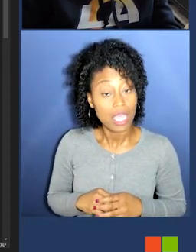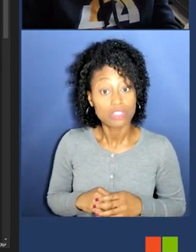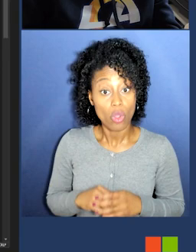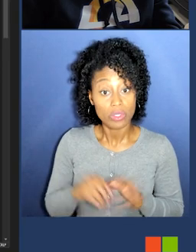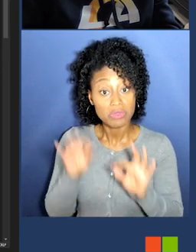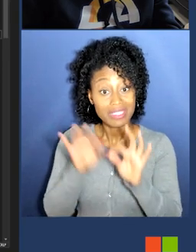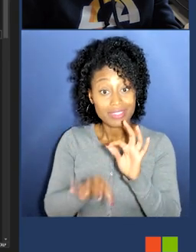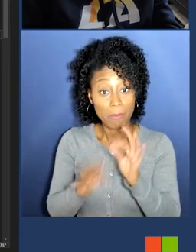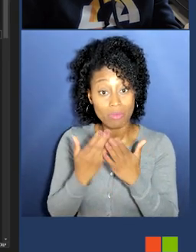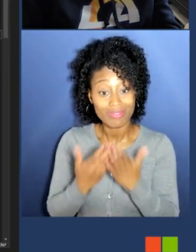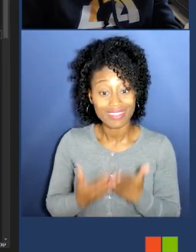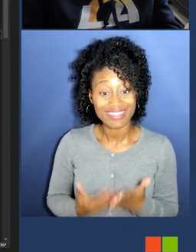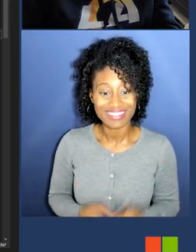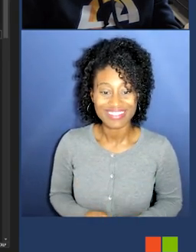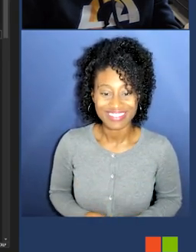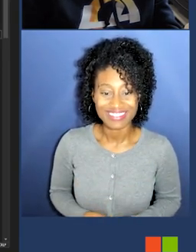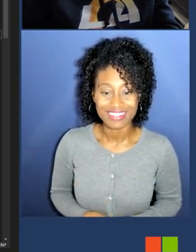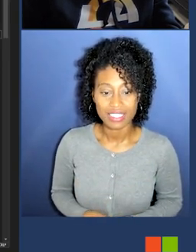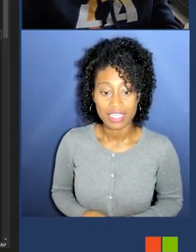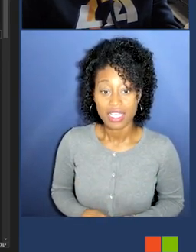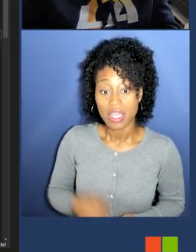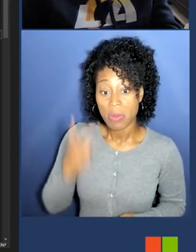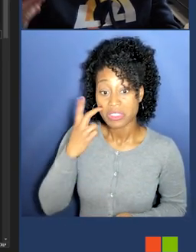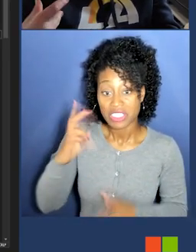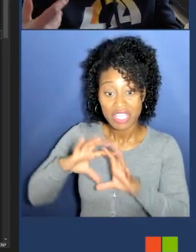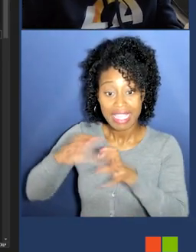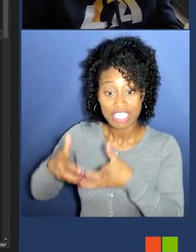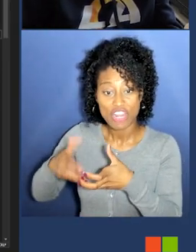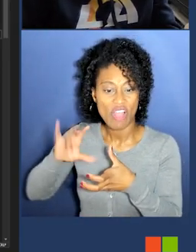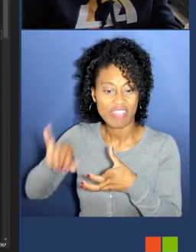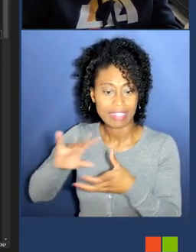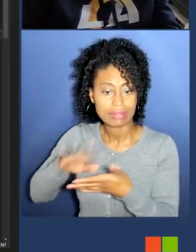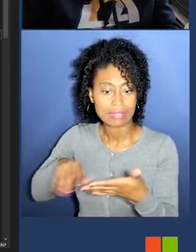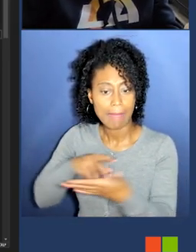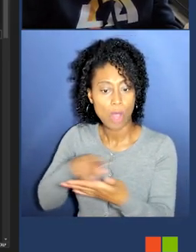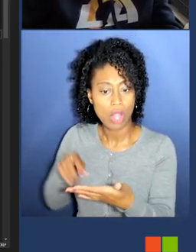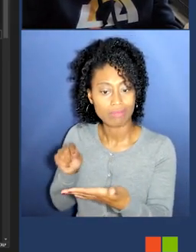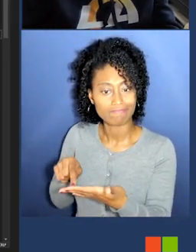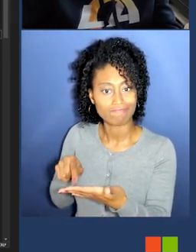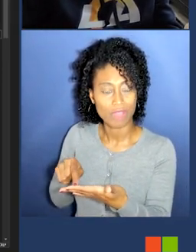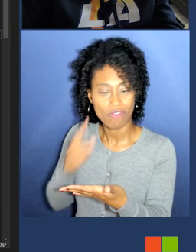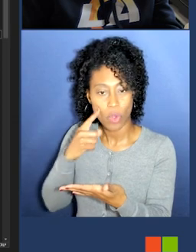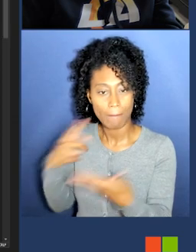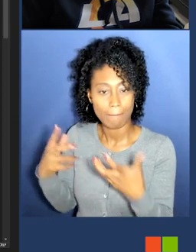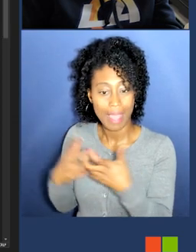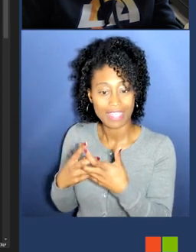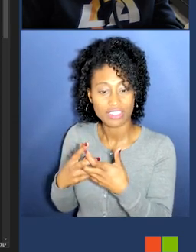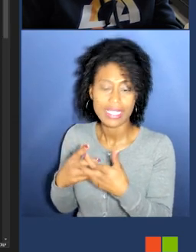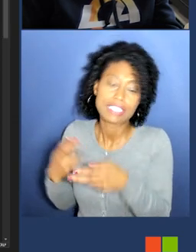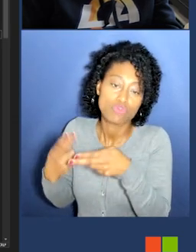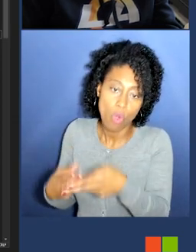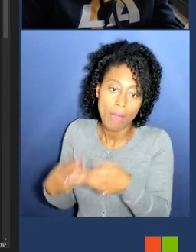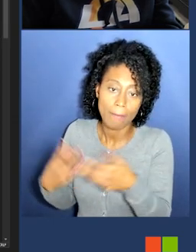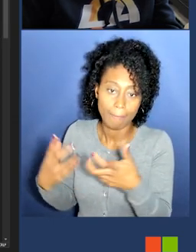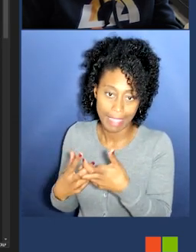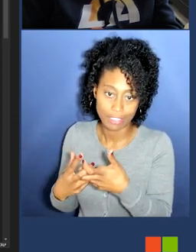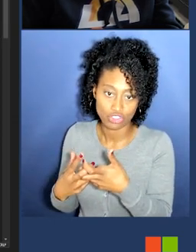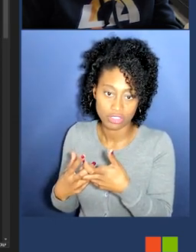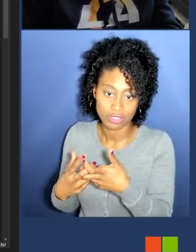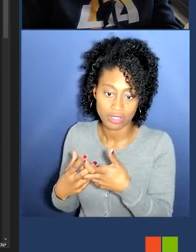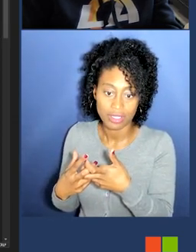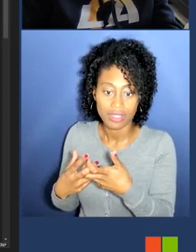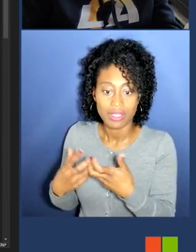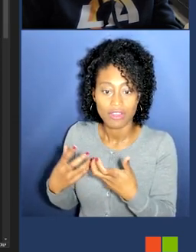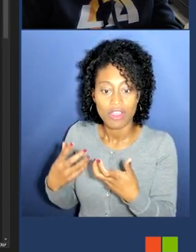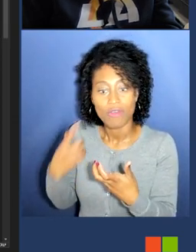this container. Container is essentially a table. You can think of that, or a collection. It's called match in the play, PF